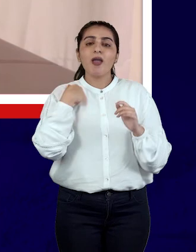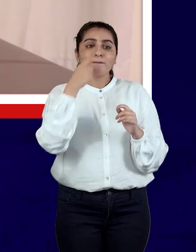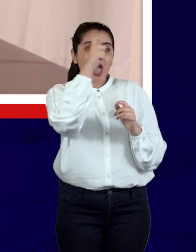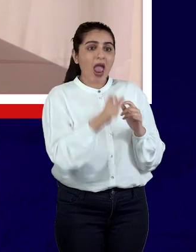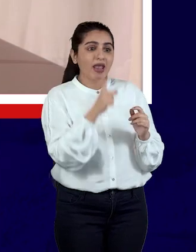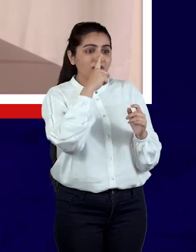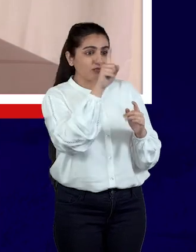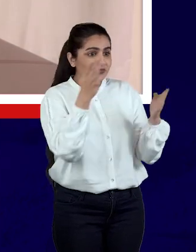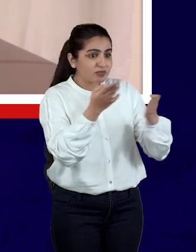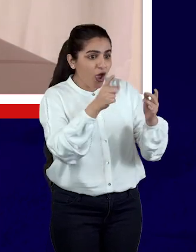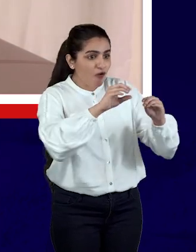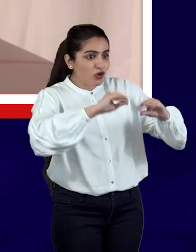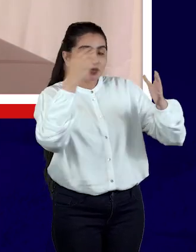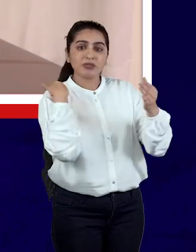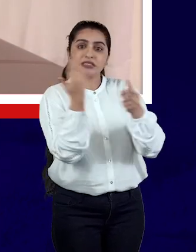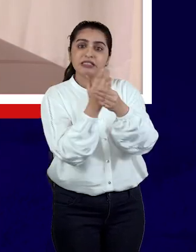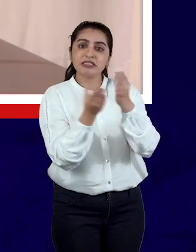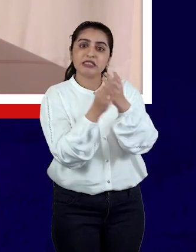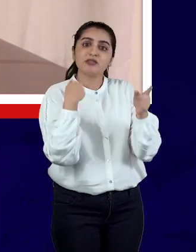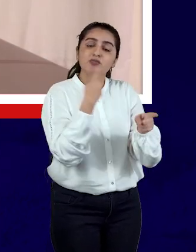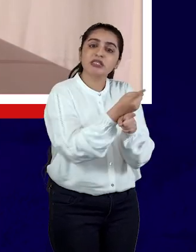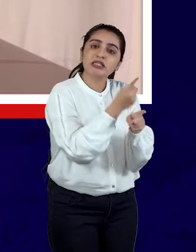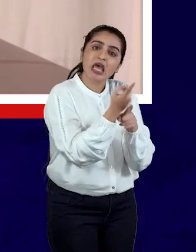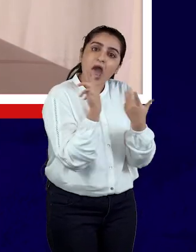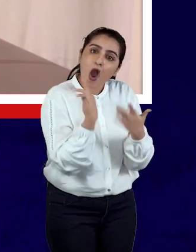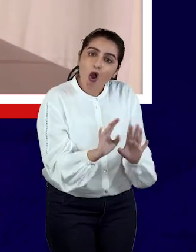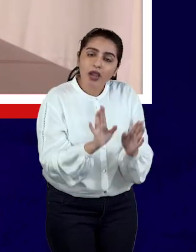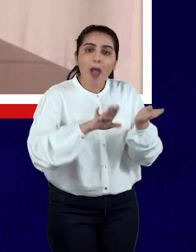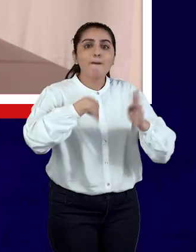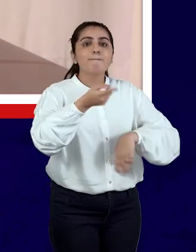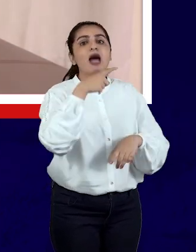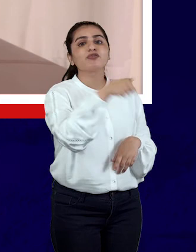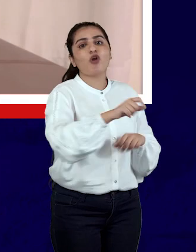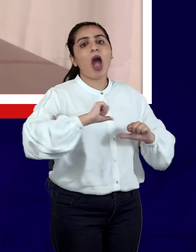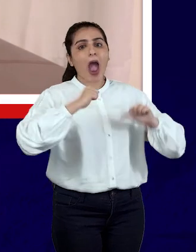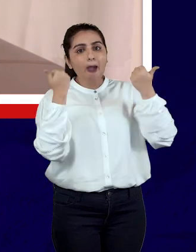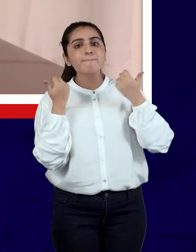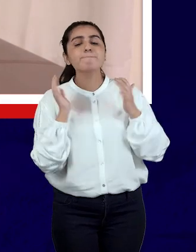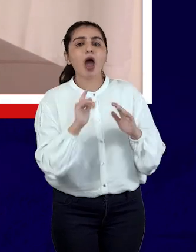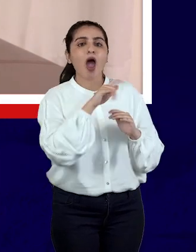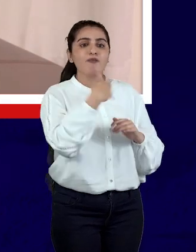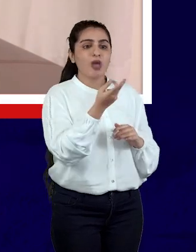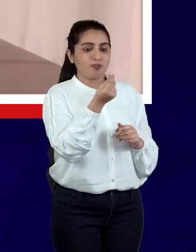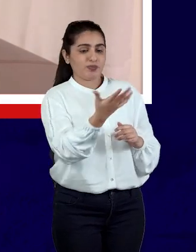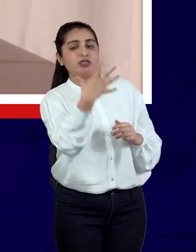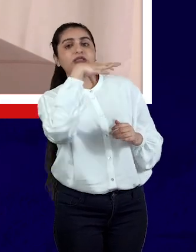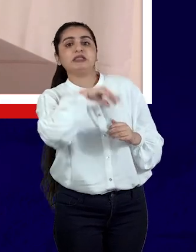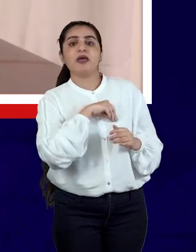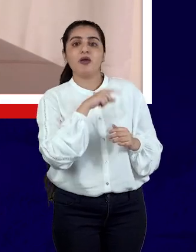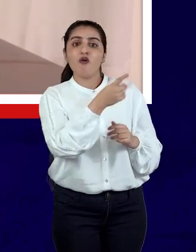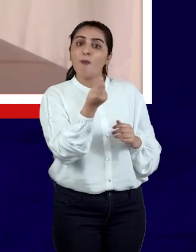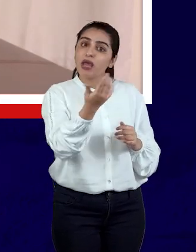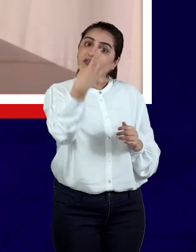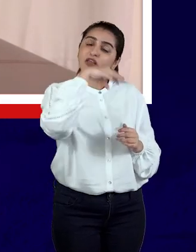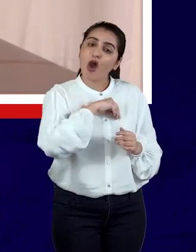a woman, the moment I teach her a skill, she has the ability to earn an income. And the minute she